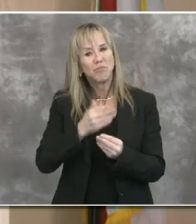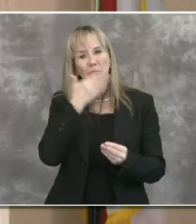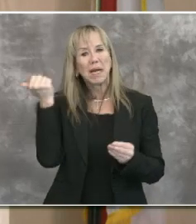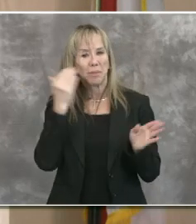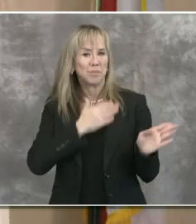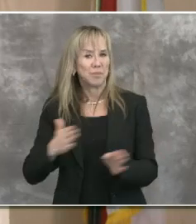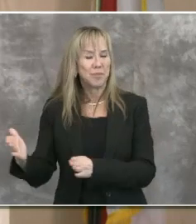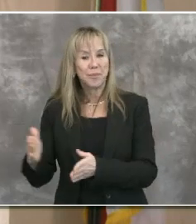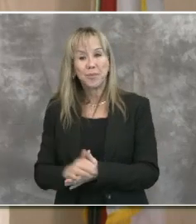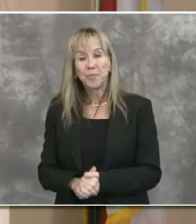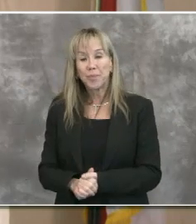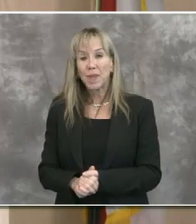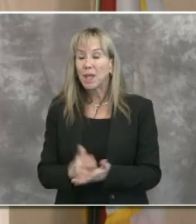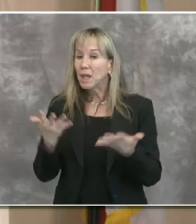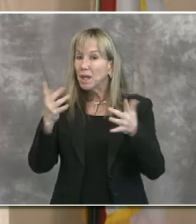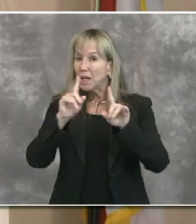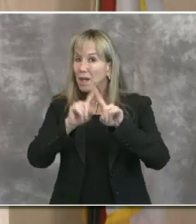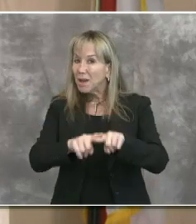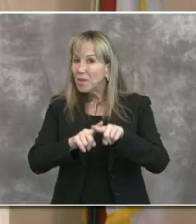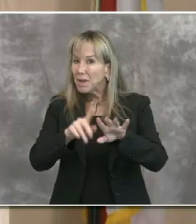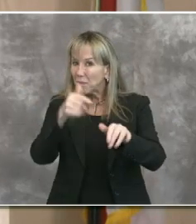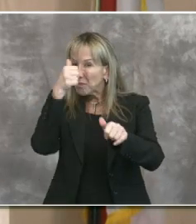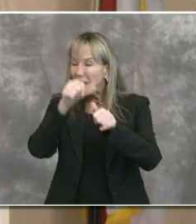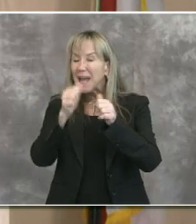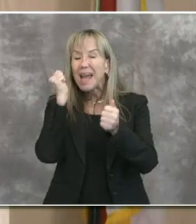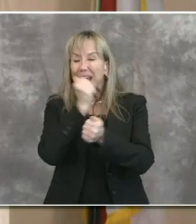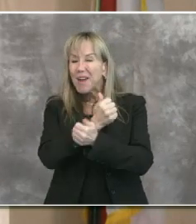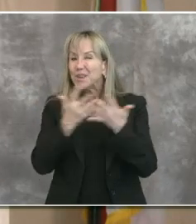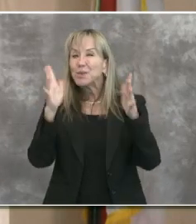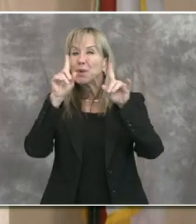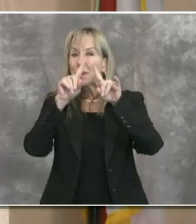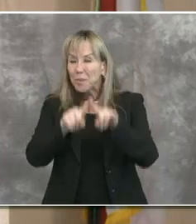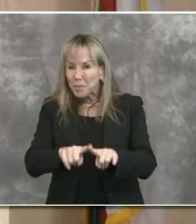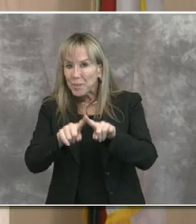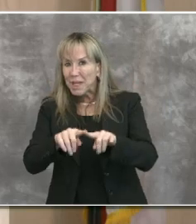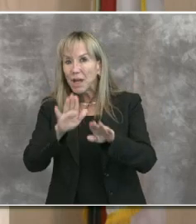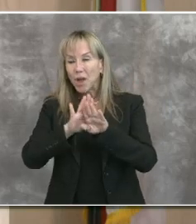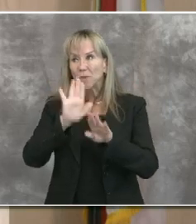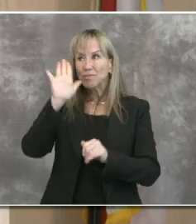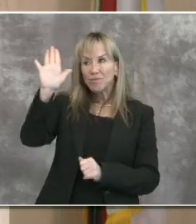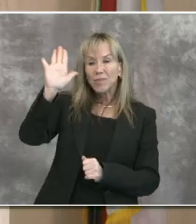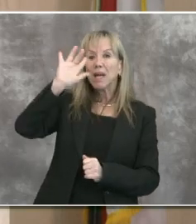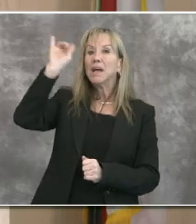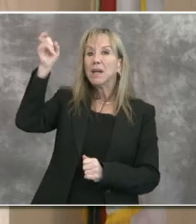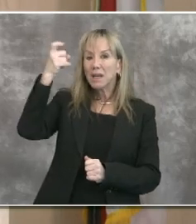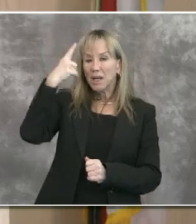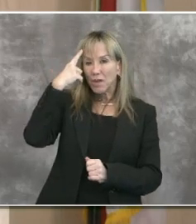But again, everything hinges on the governor's